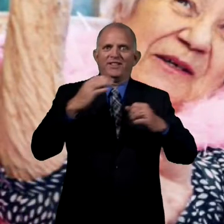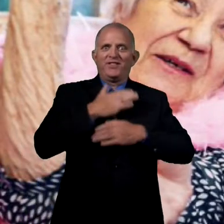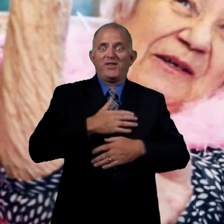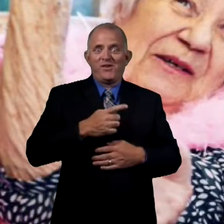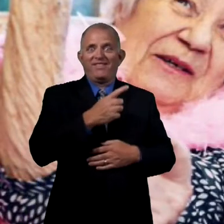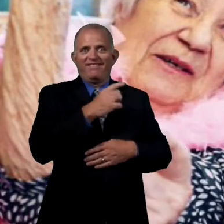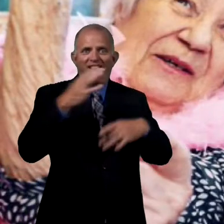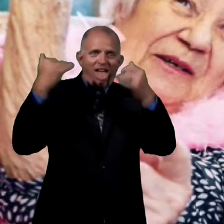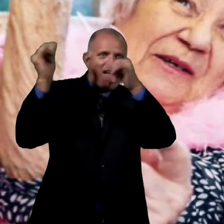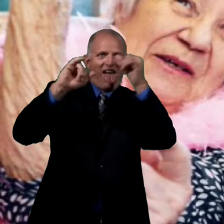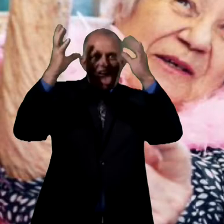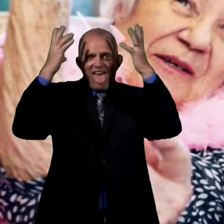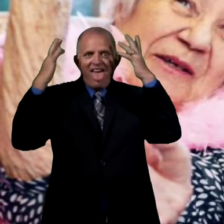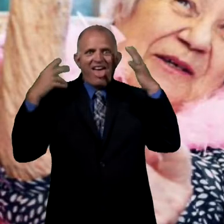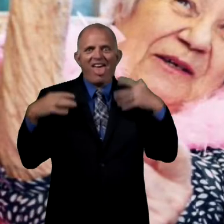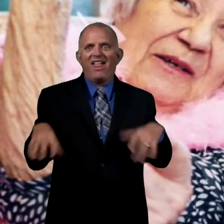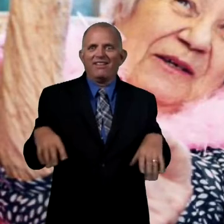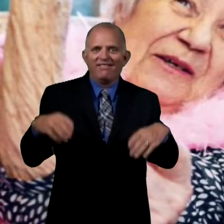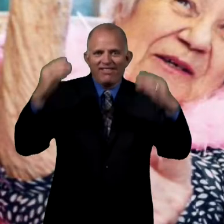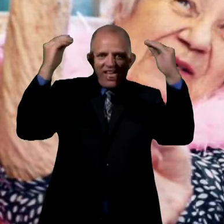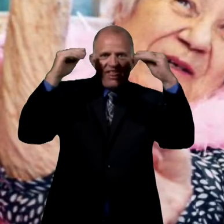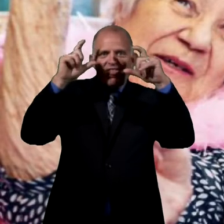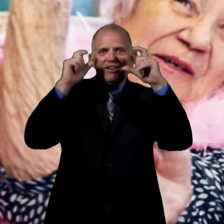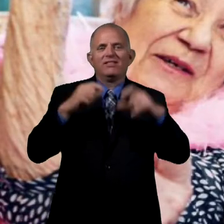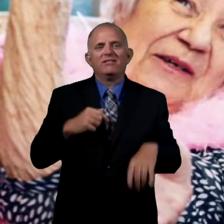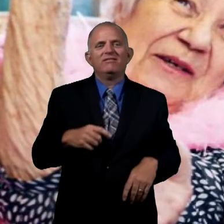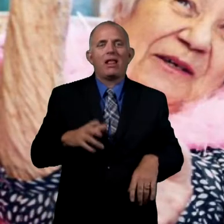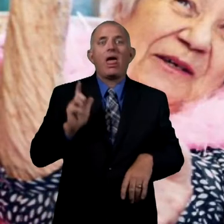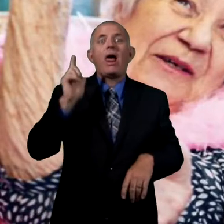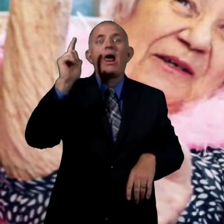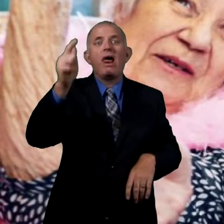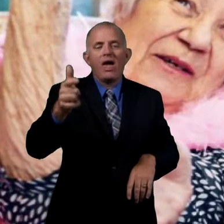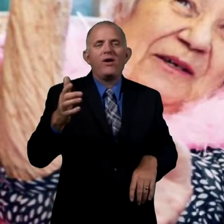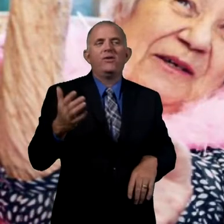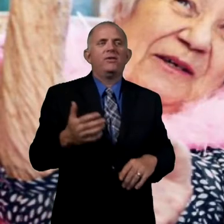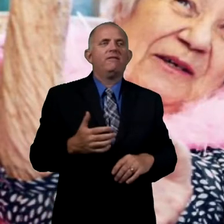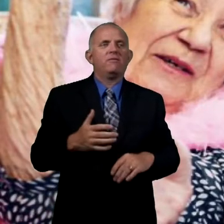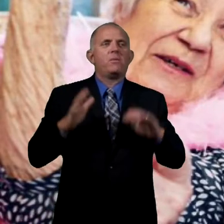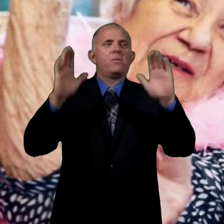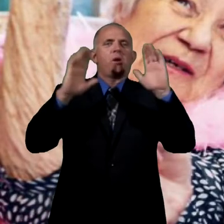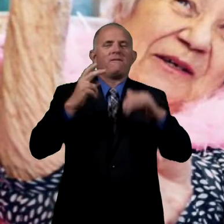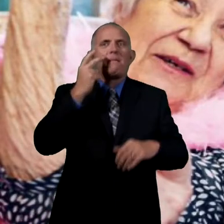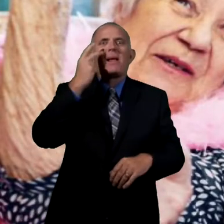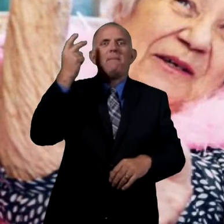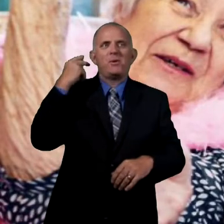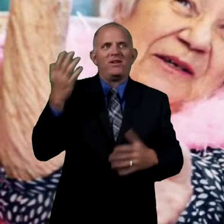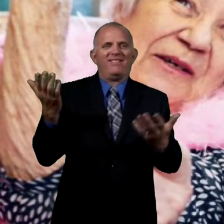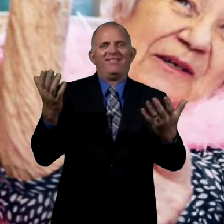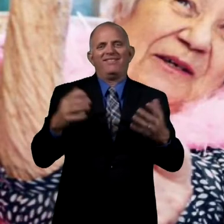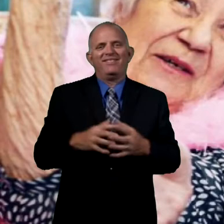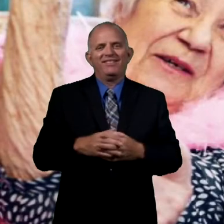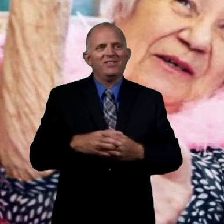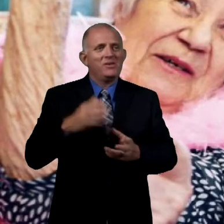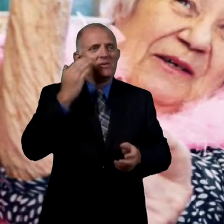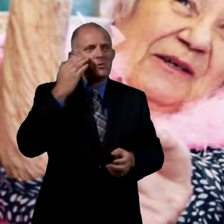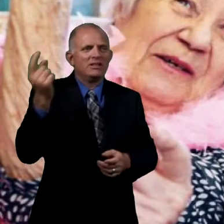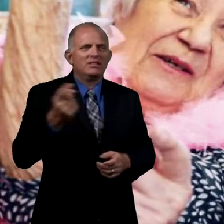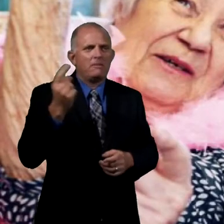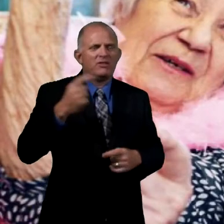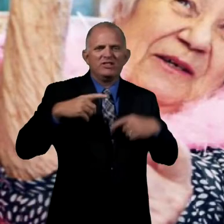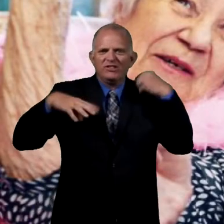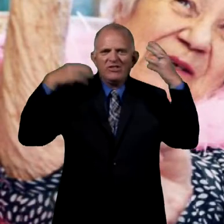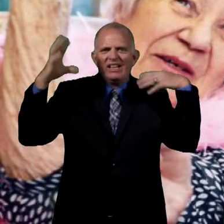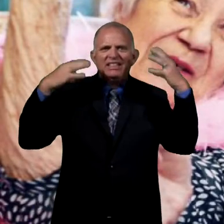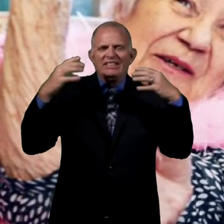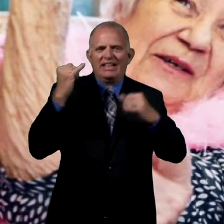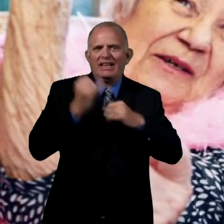foolish, but later on are tremendous memories. How many of you have ever done something at the moment seemed kind of spontaneous and foolish,